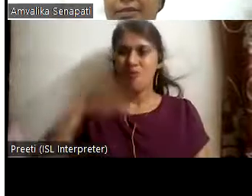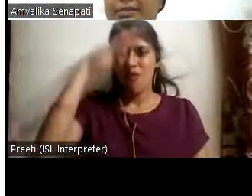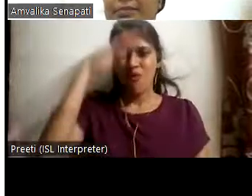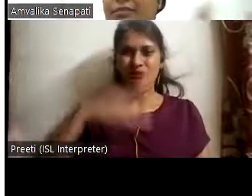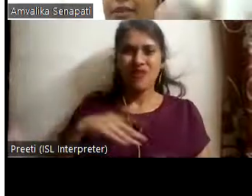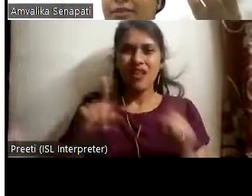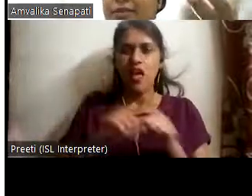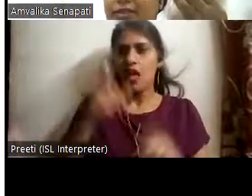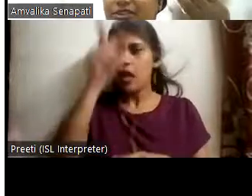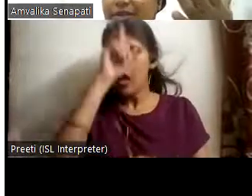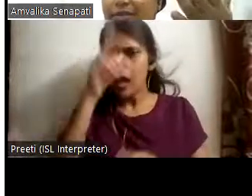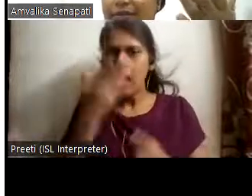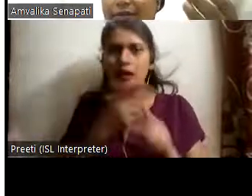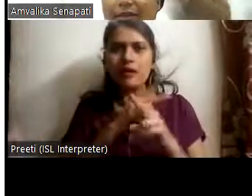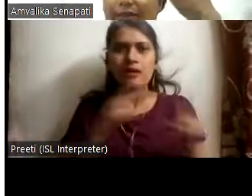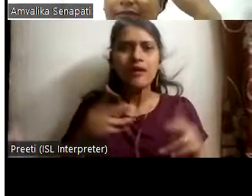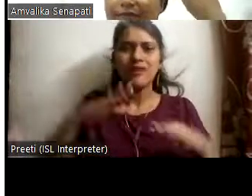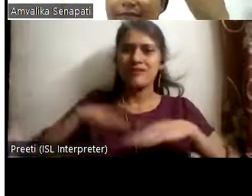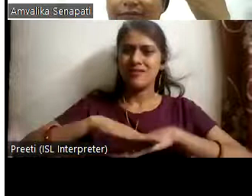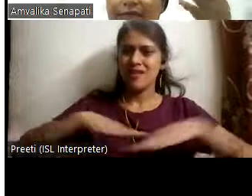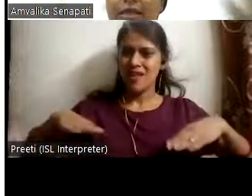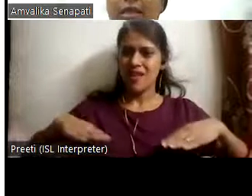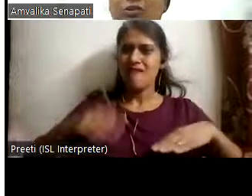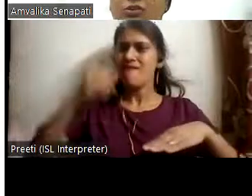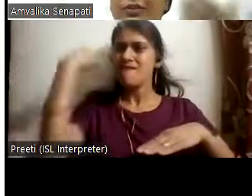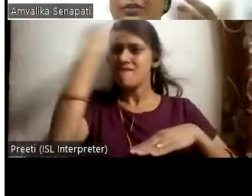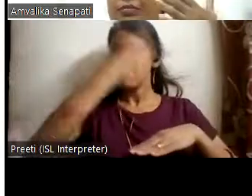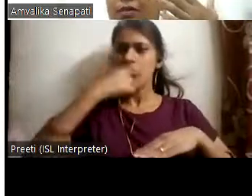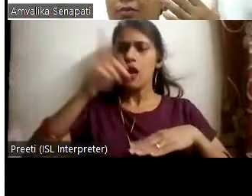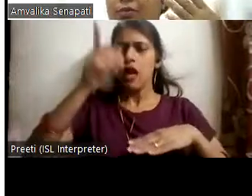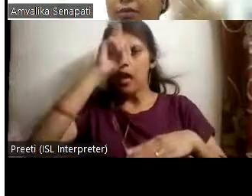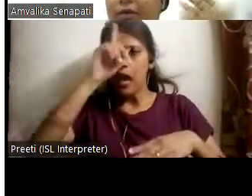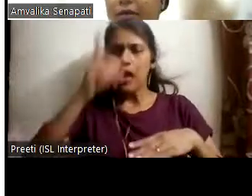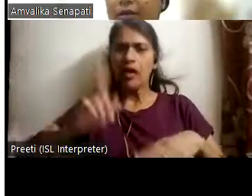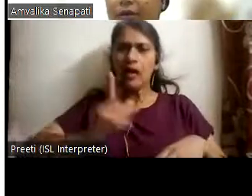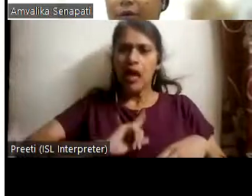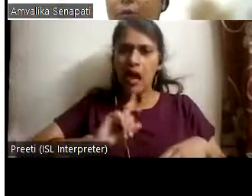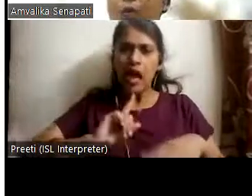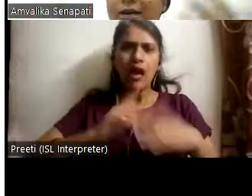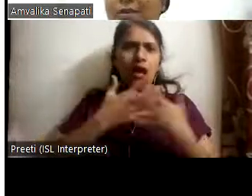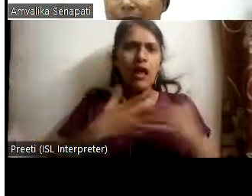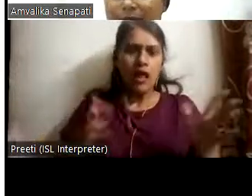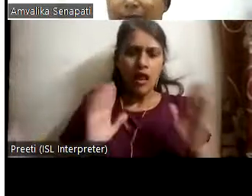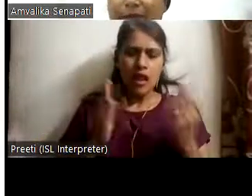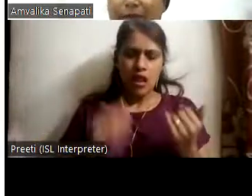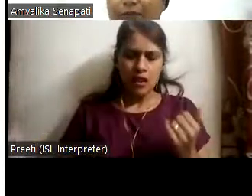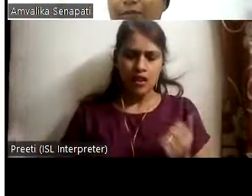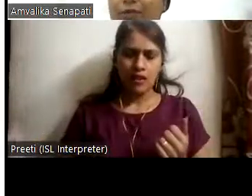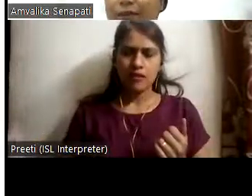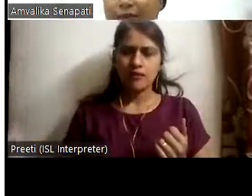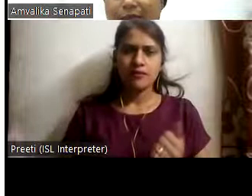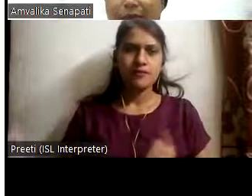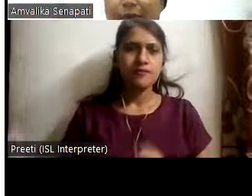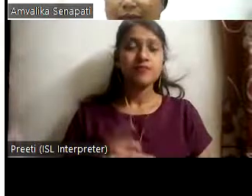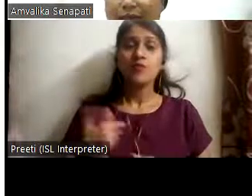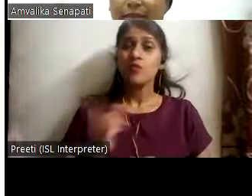barriers, examples of barriers at the chest level, at the face level. So they will not be warned about these barriers when they're